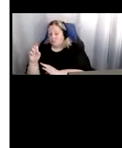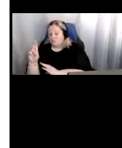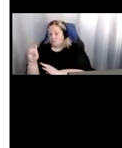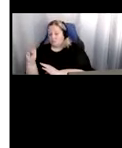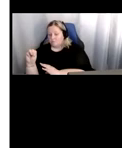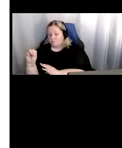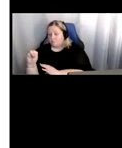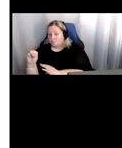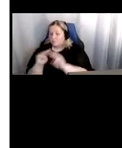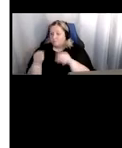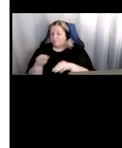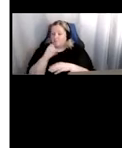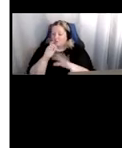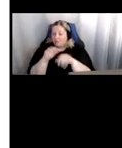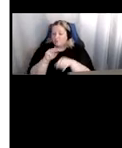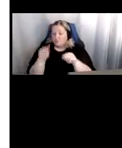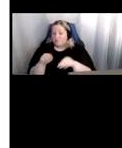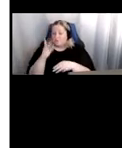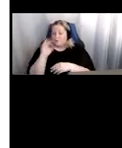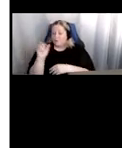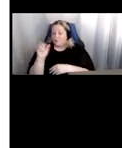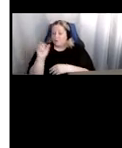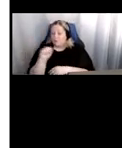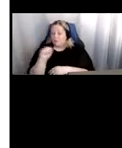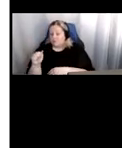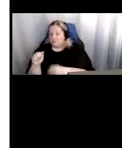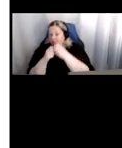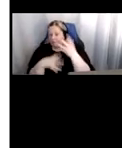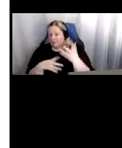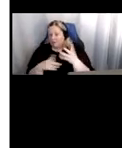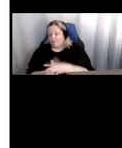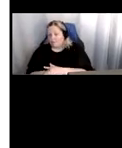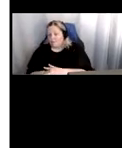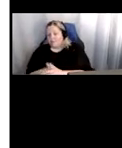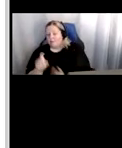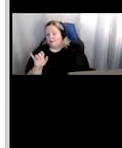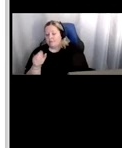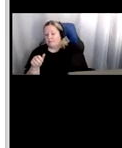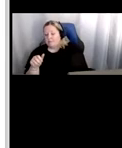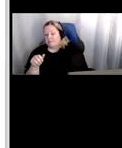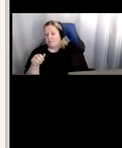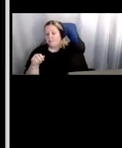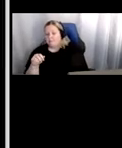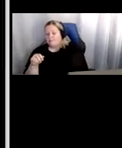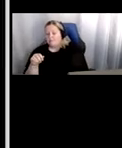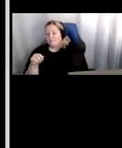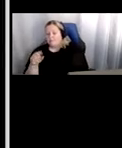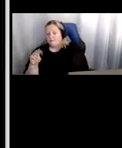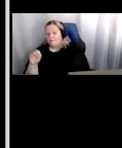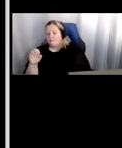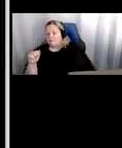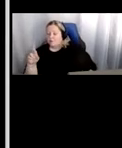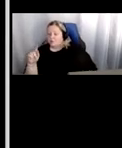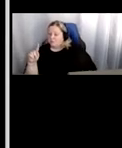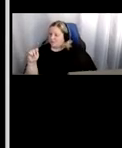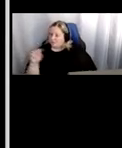basically all you have to do is type in museums in Austin, and then they might have something for you. In fact, this one, the Mexic Arte Museum, I